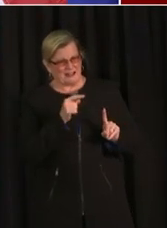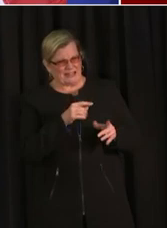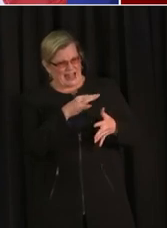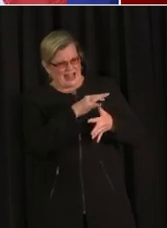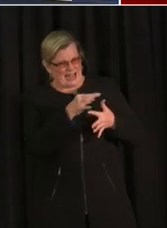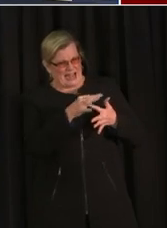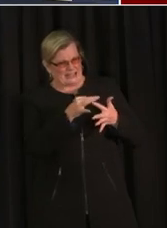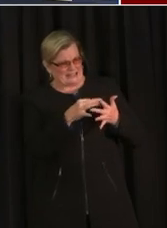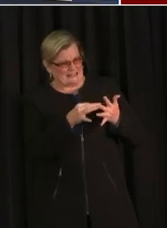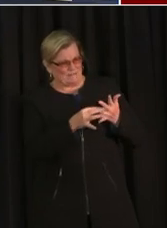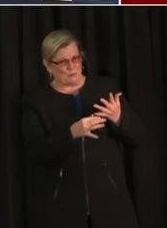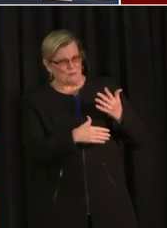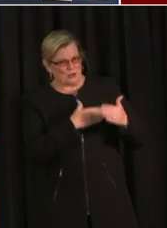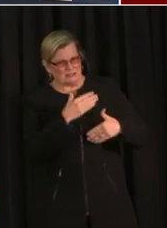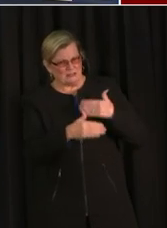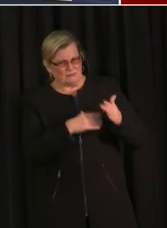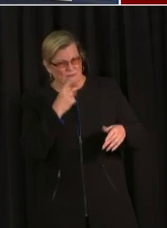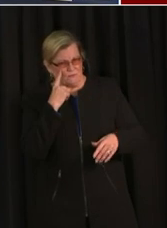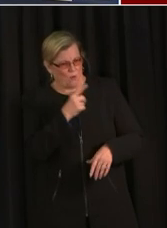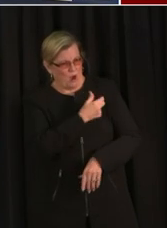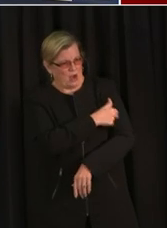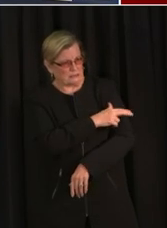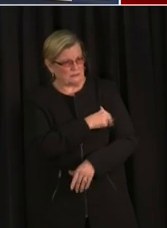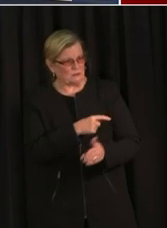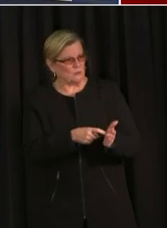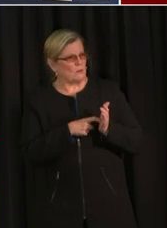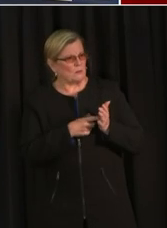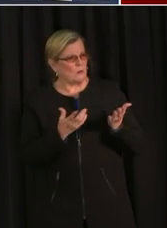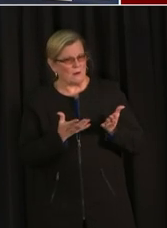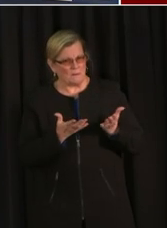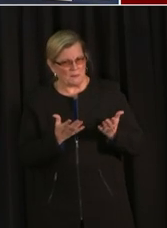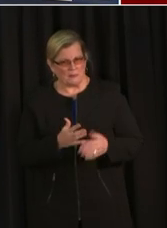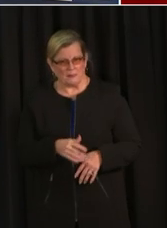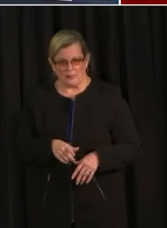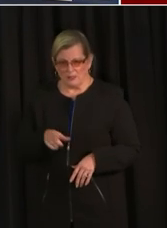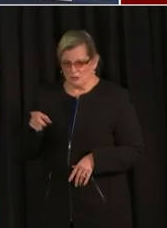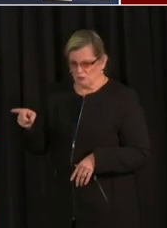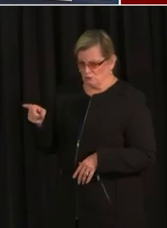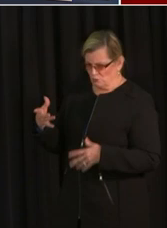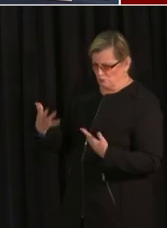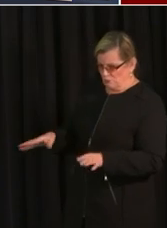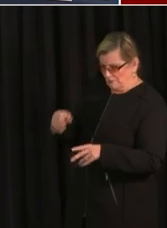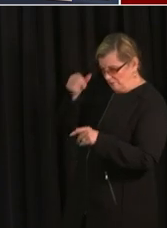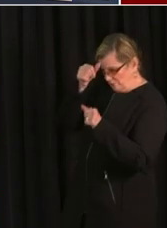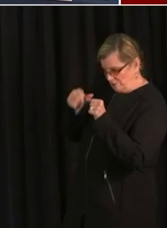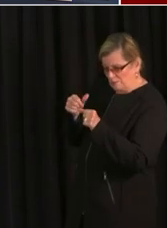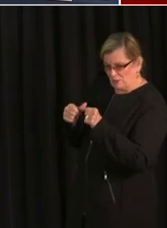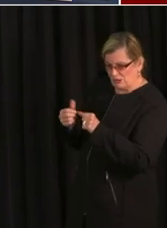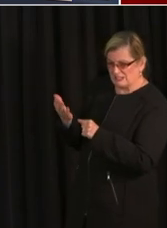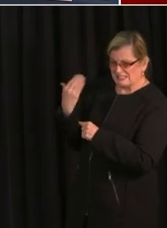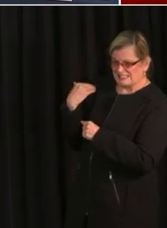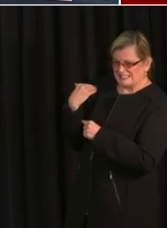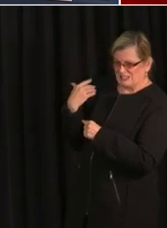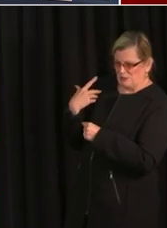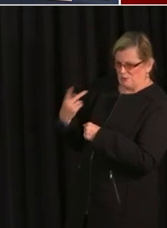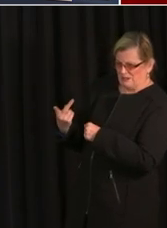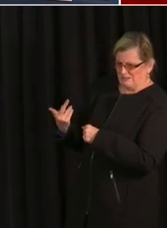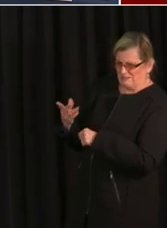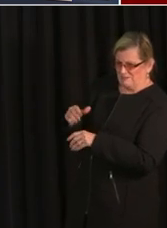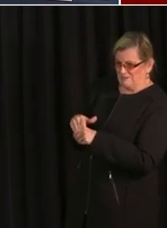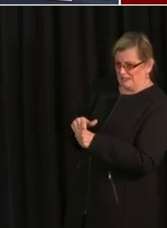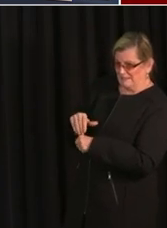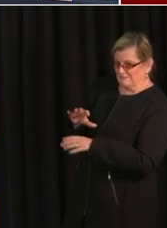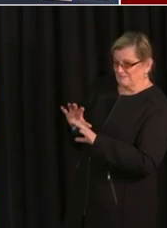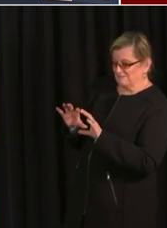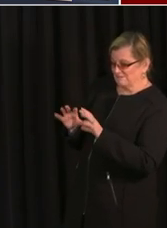dialbacks? Sure. So you may recall that when we were in phase